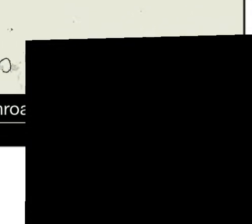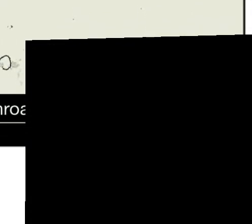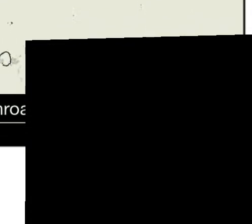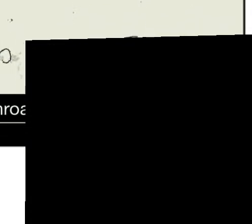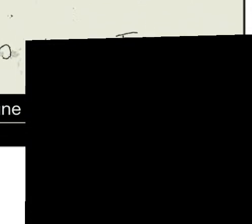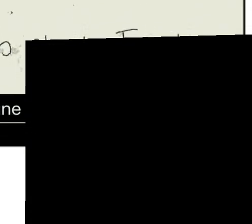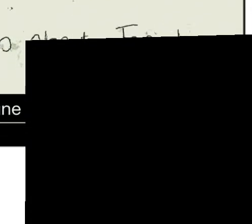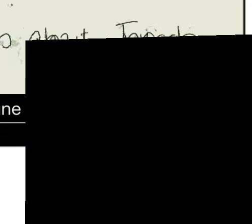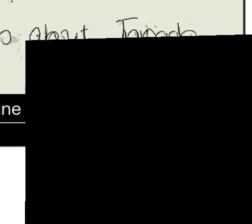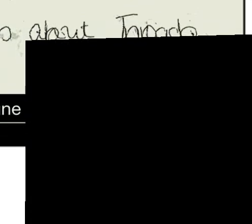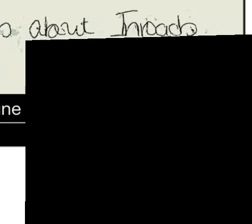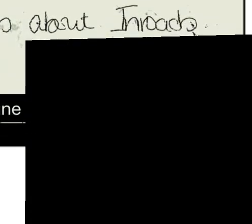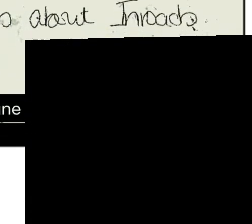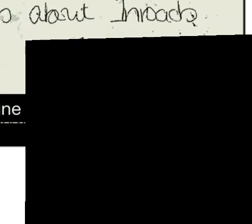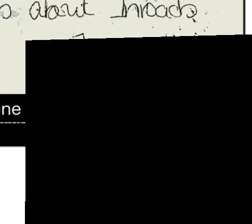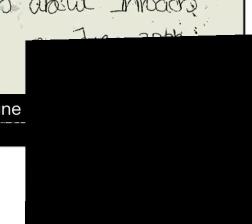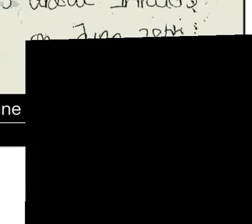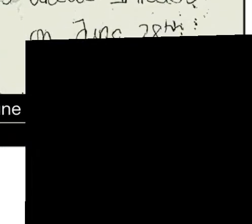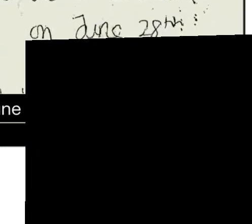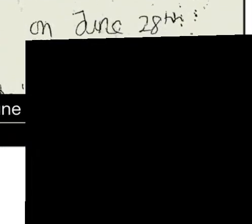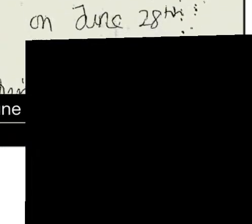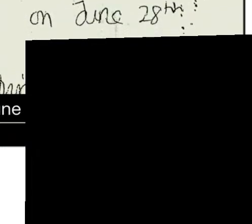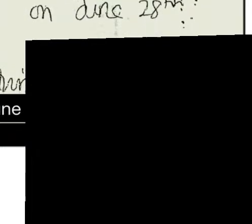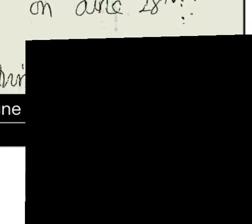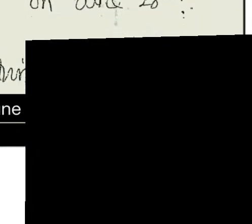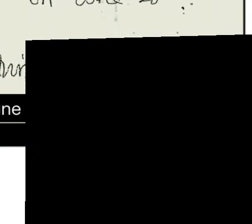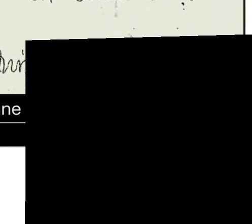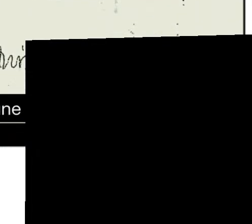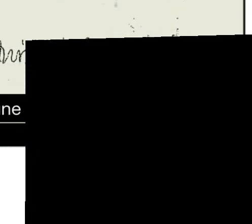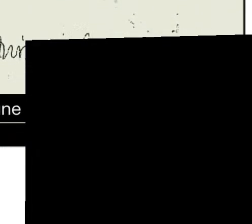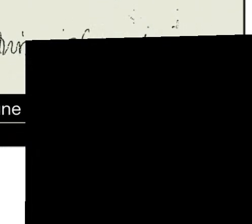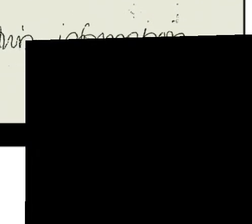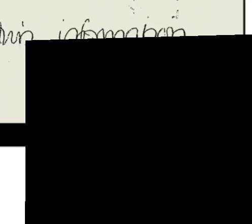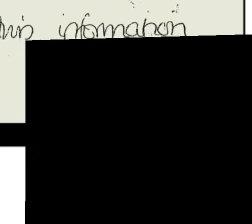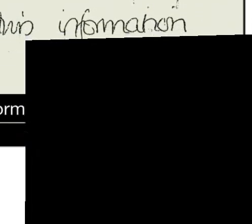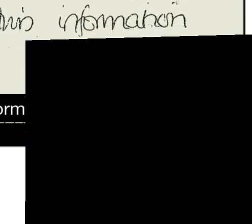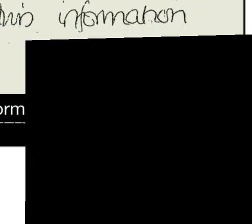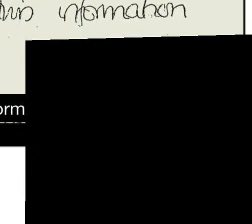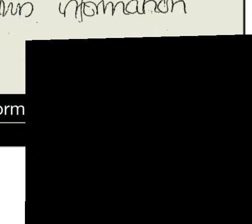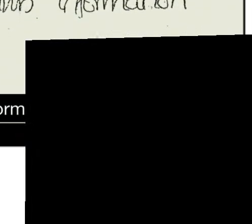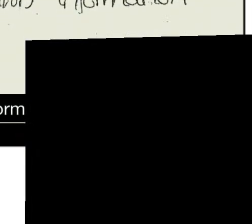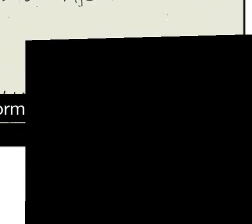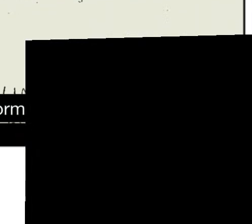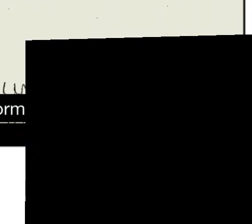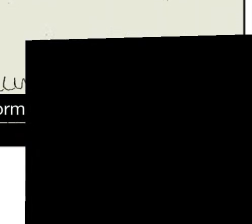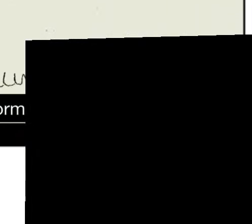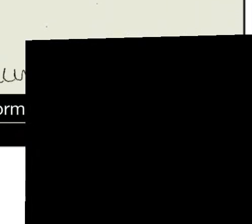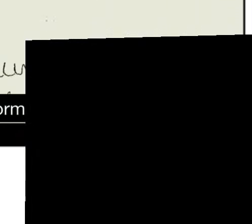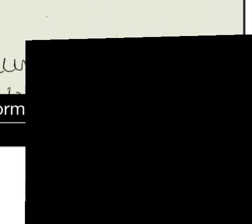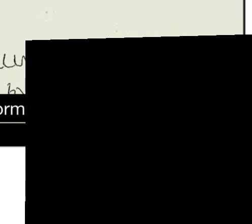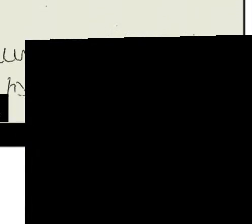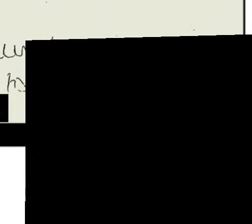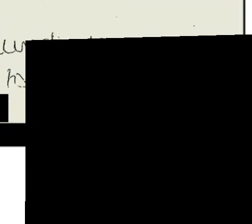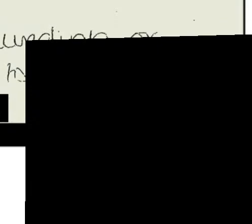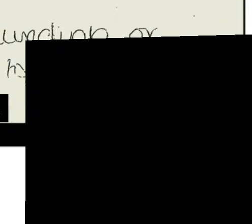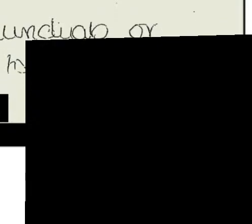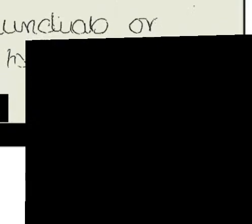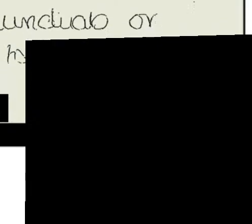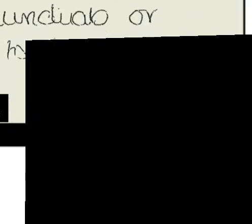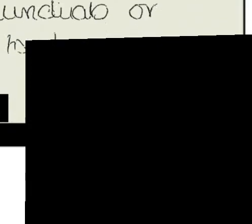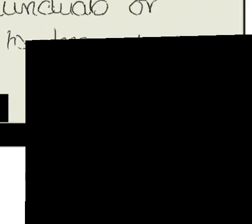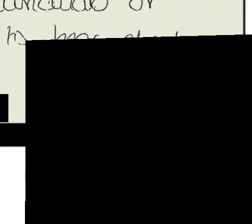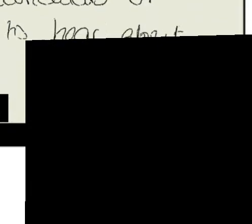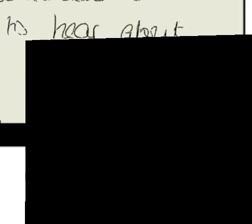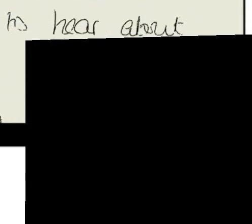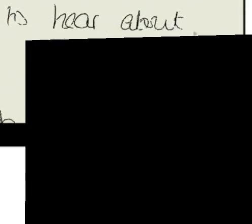about Inroads, a conference Arnolfini is holding on June the 28th. Please could you disseminate this information amongst those